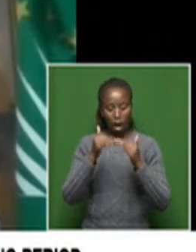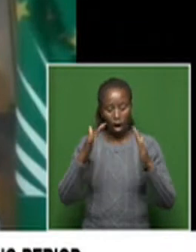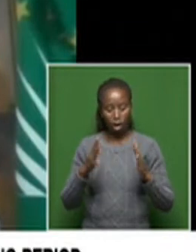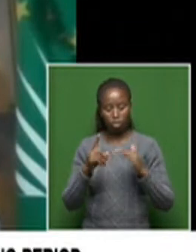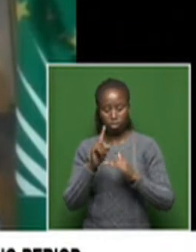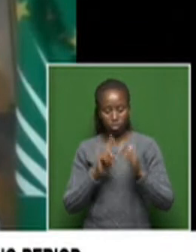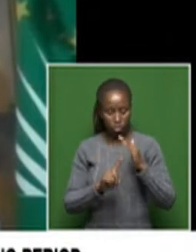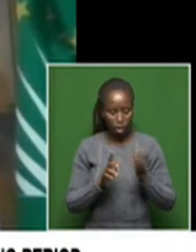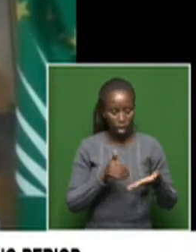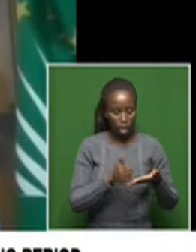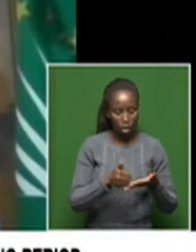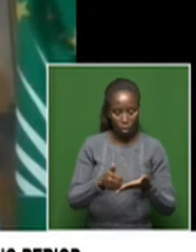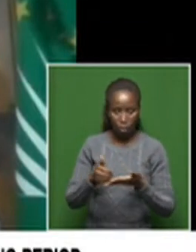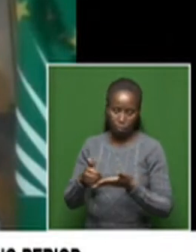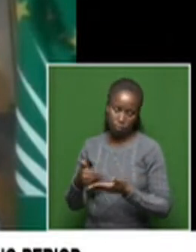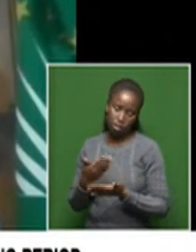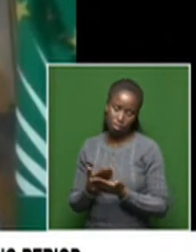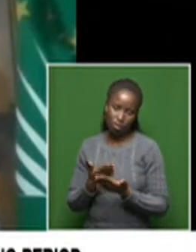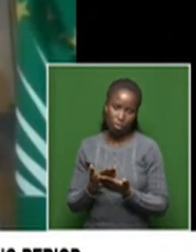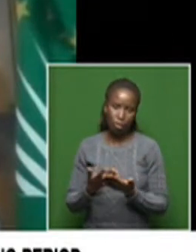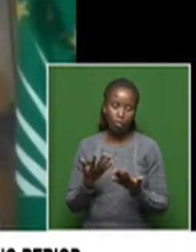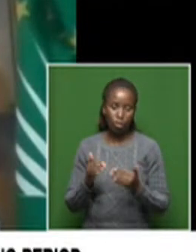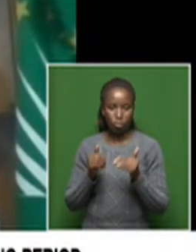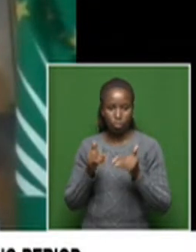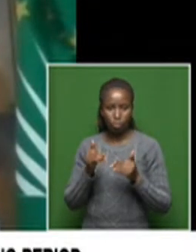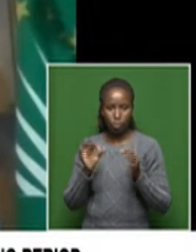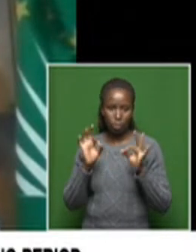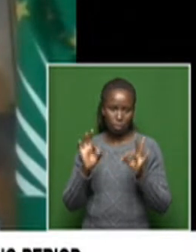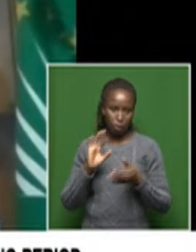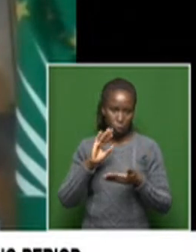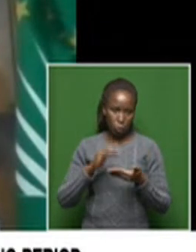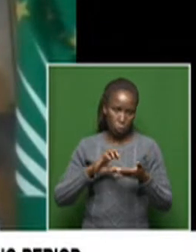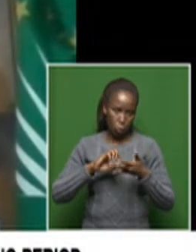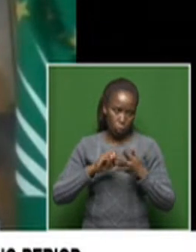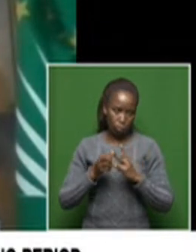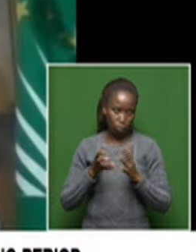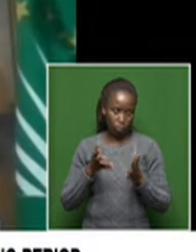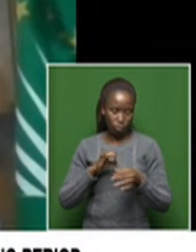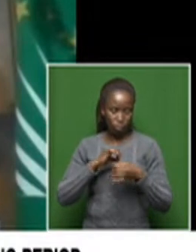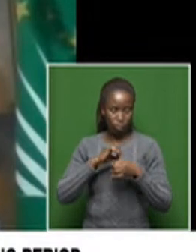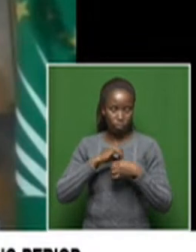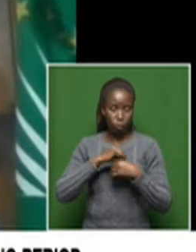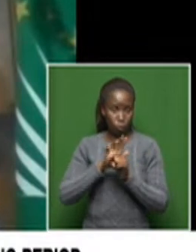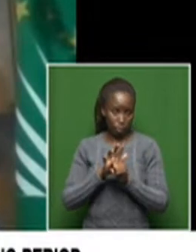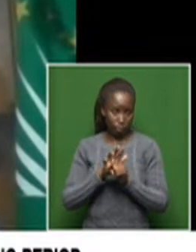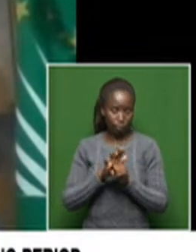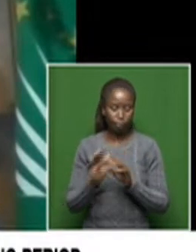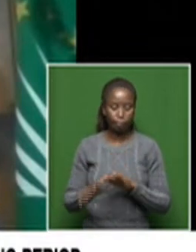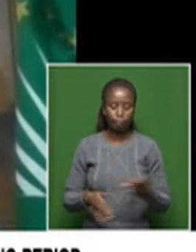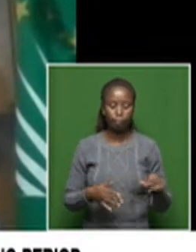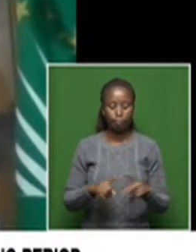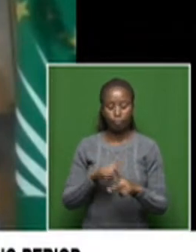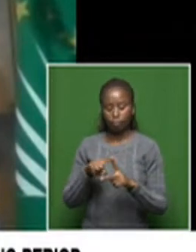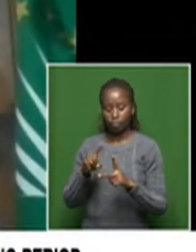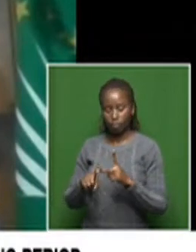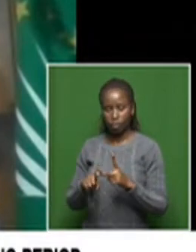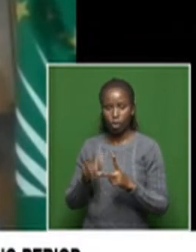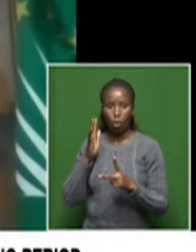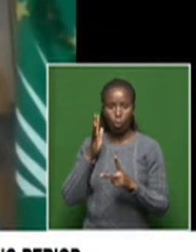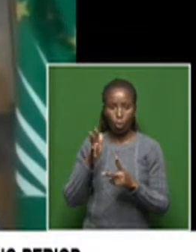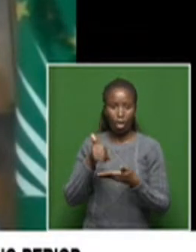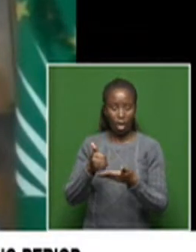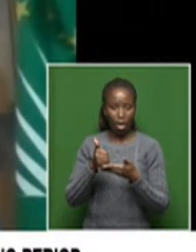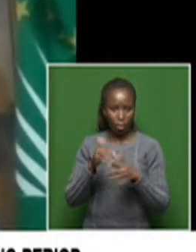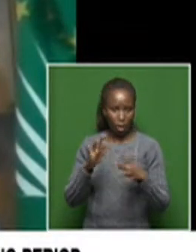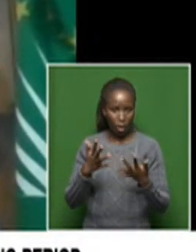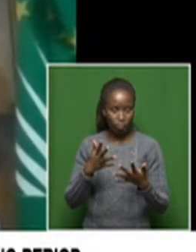are making available for managing the pandemic. The second area that will intervene and assist us is around mass testing and mass